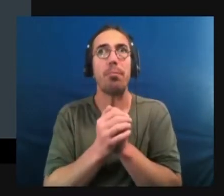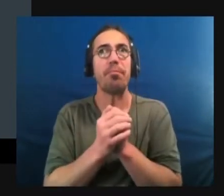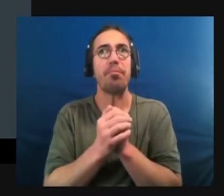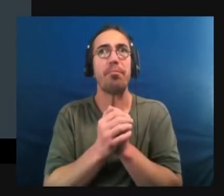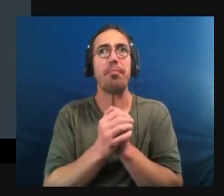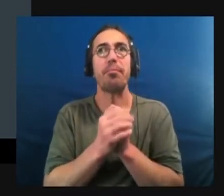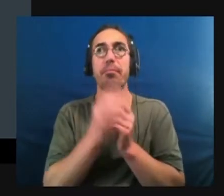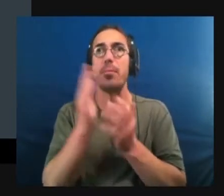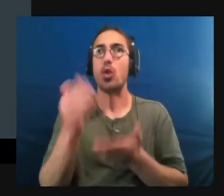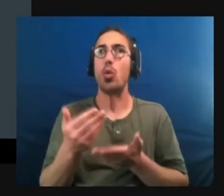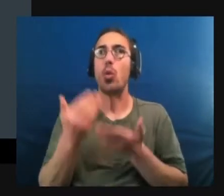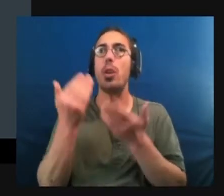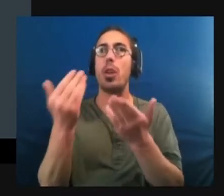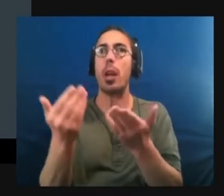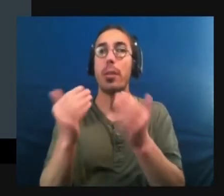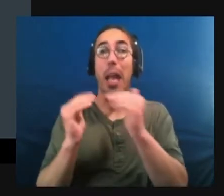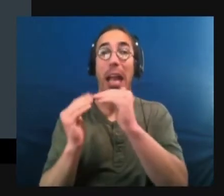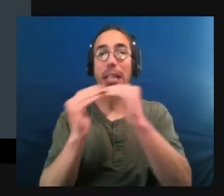address this inequity of access?